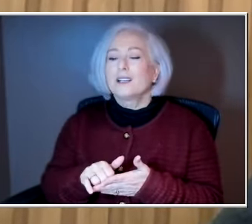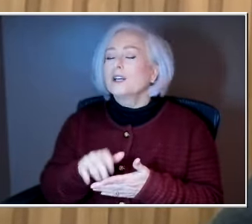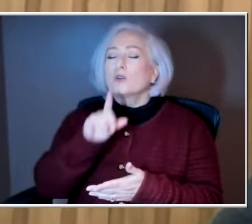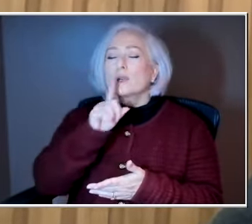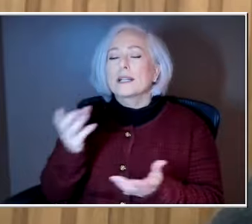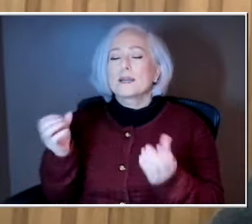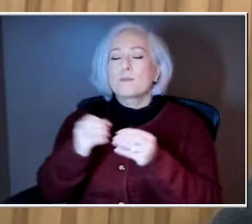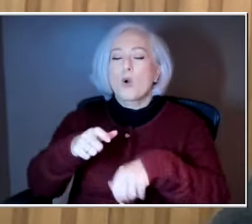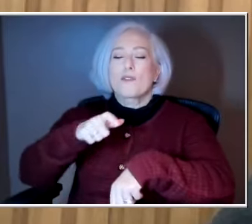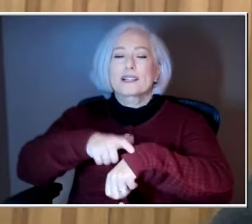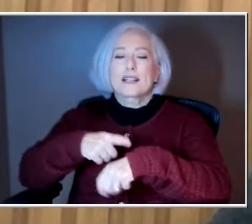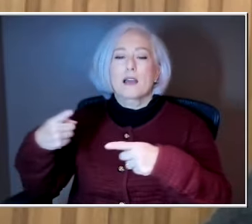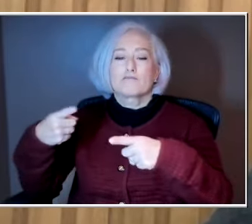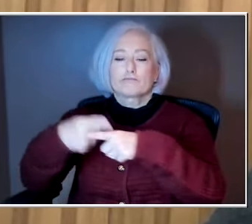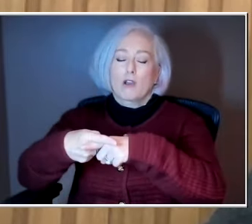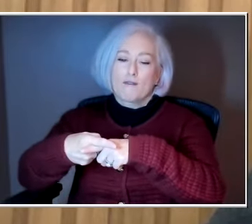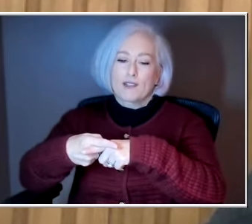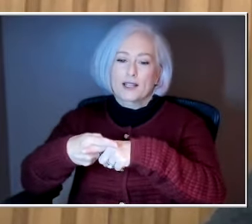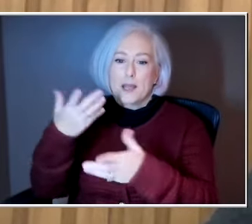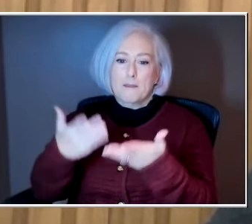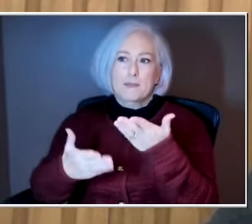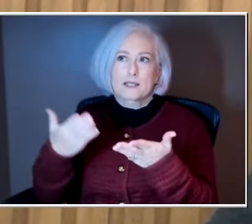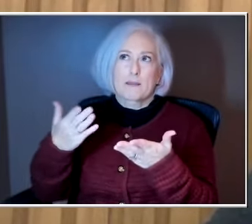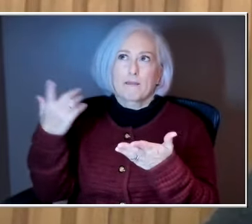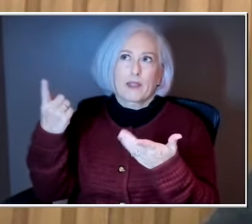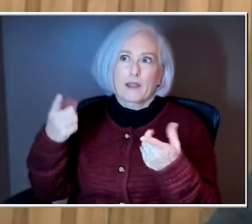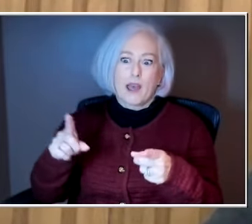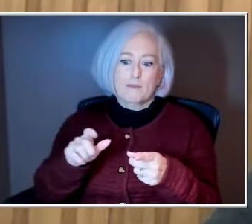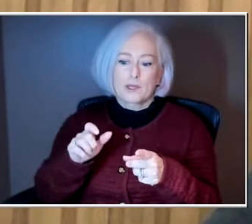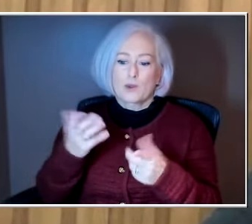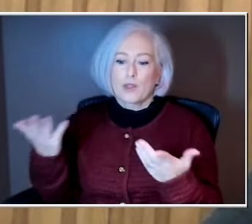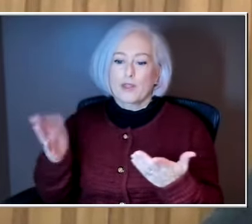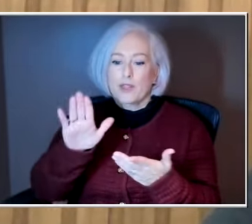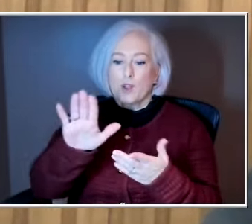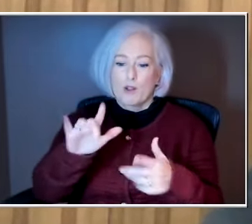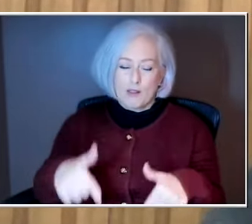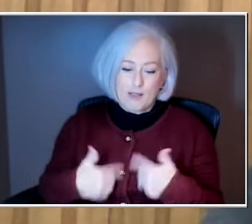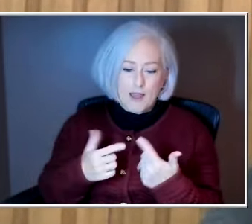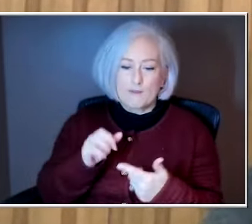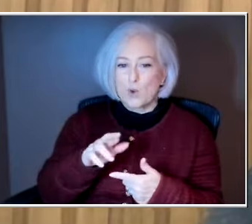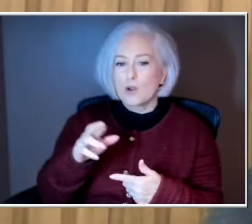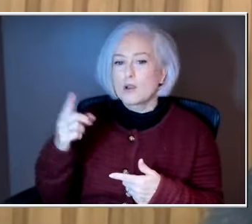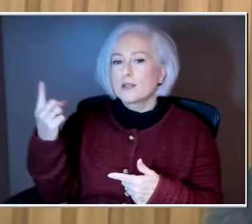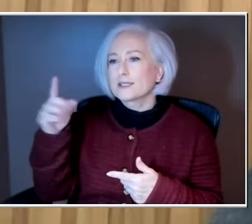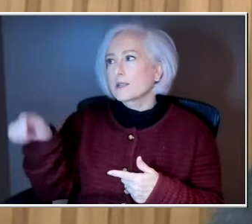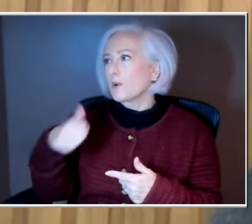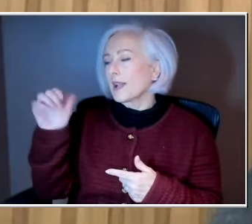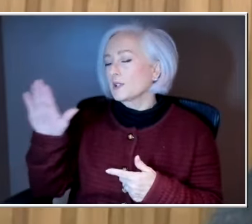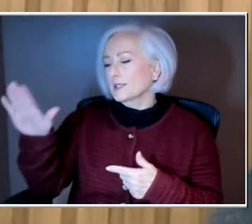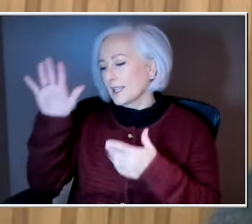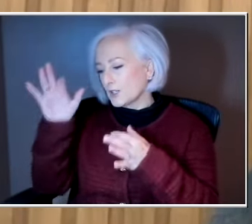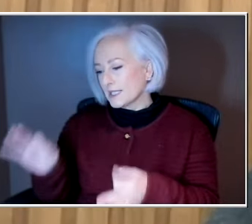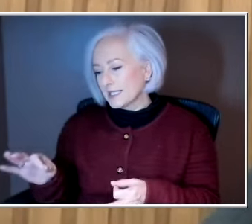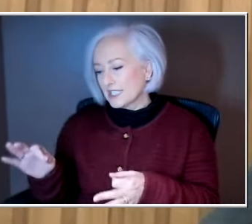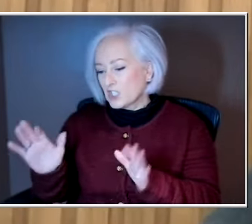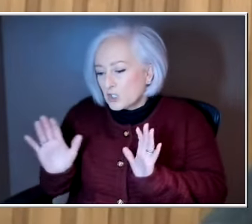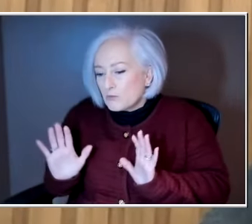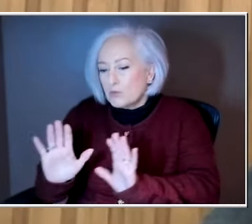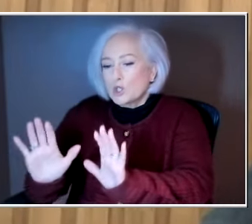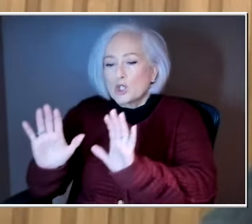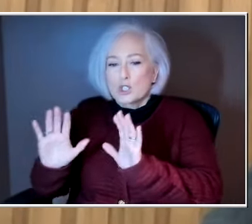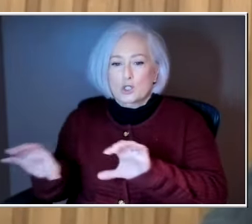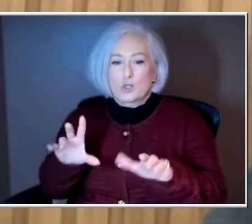they felt a little bit more like this was someone else's decision. Maybe this was a different provider or someone else in their life kind of pushing this.